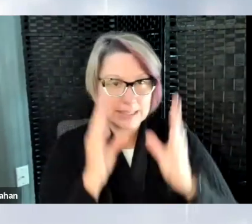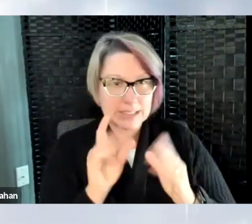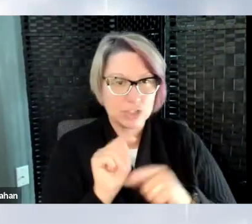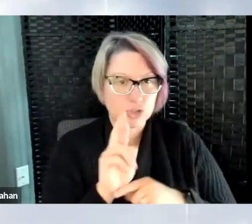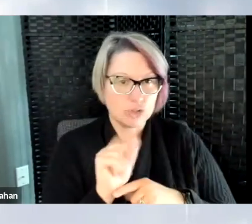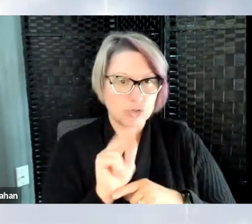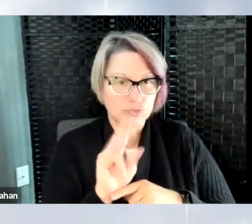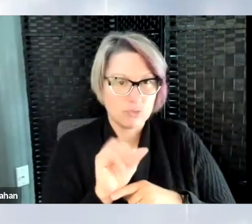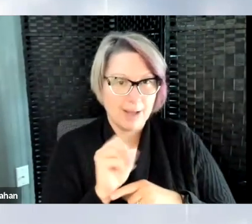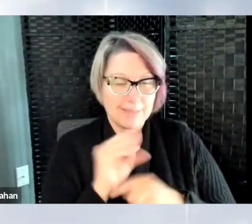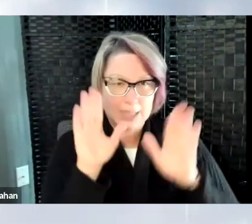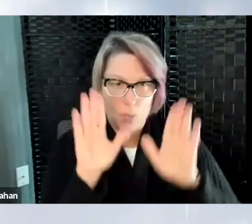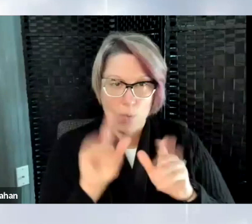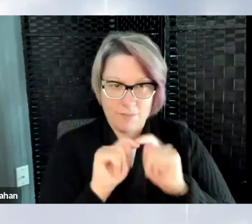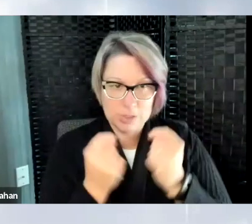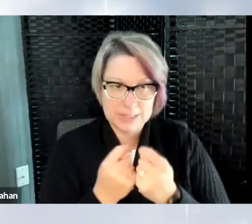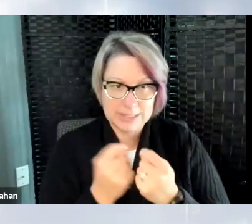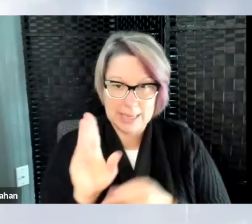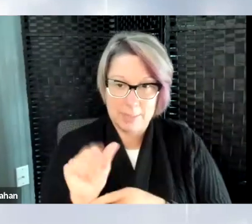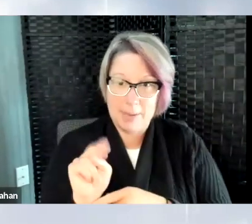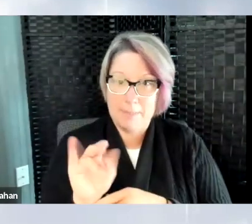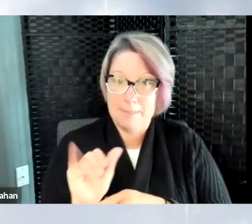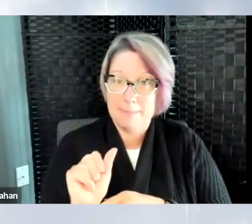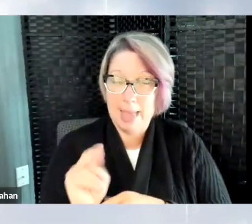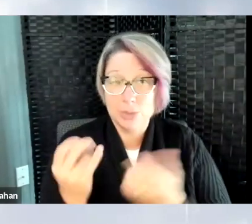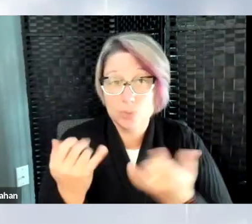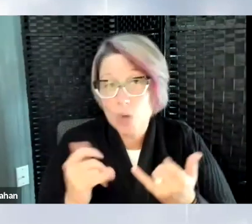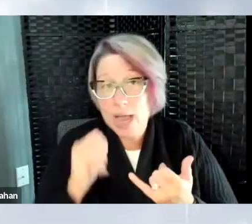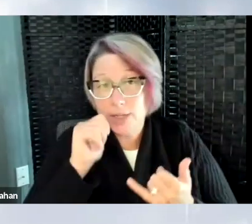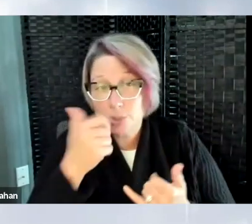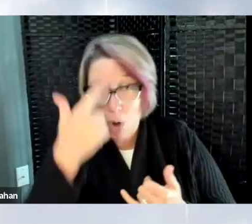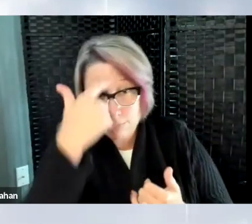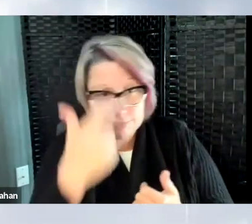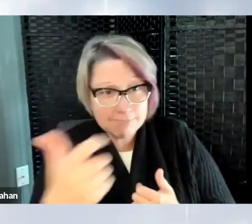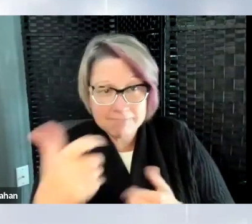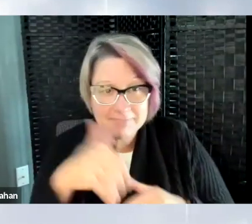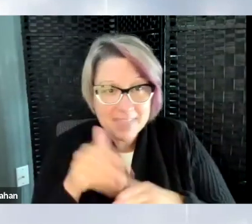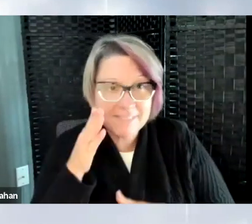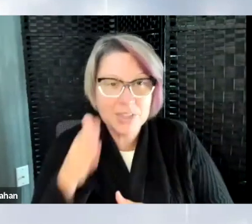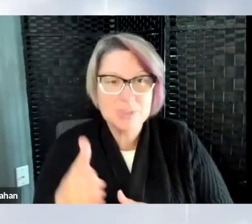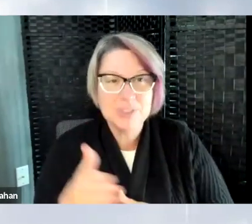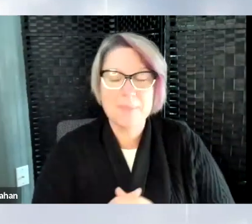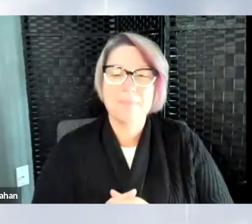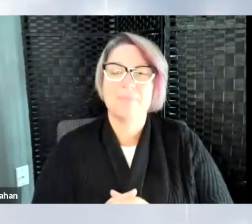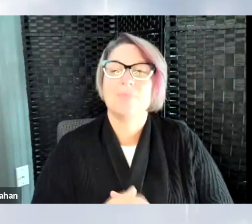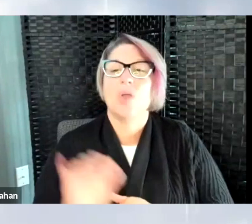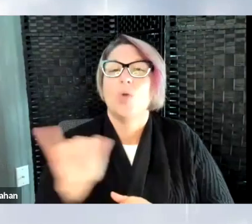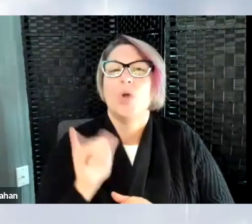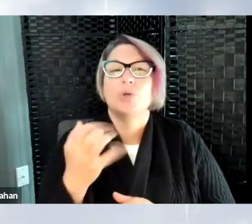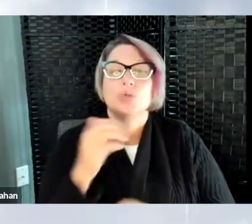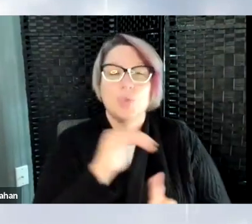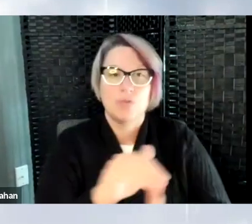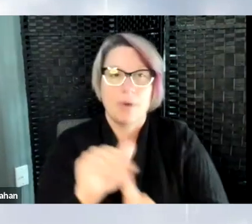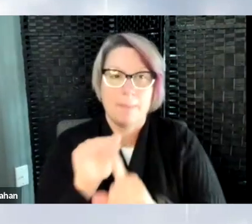at Banyan today or tomorrow or whenever it works for you in your future. We also want to remind all